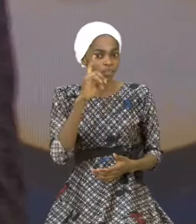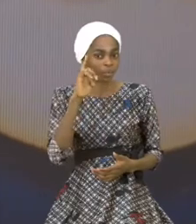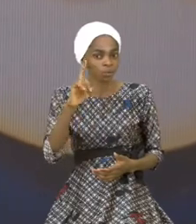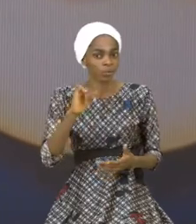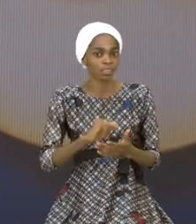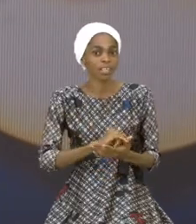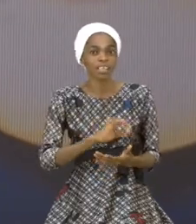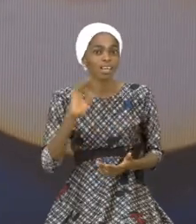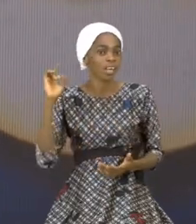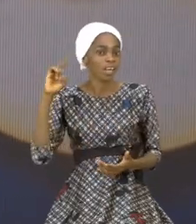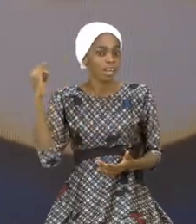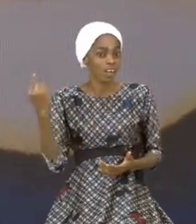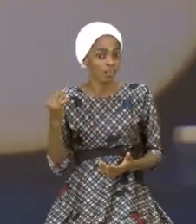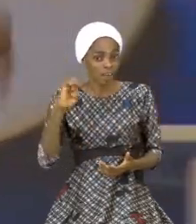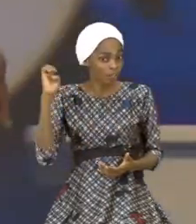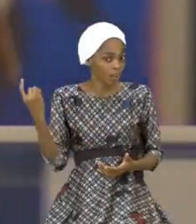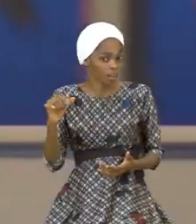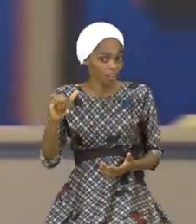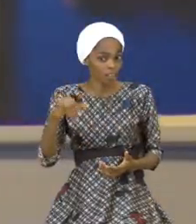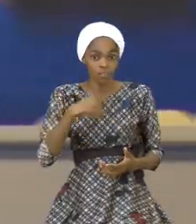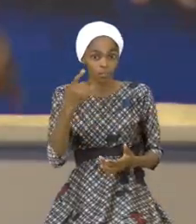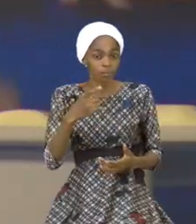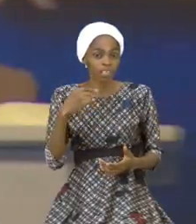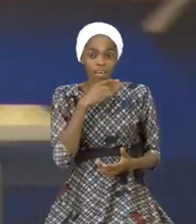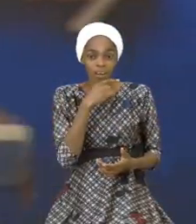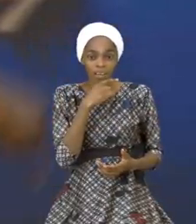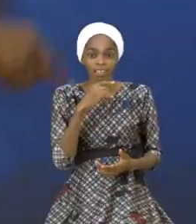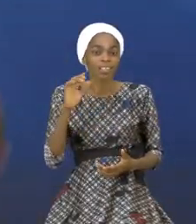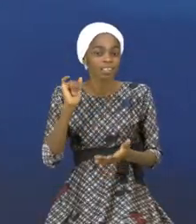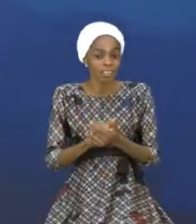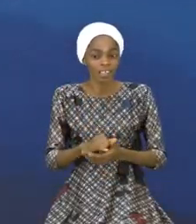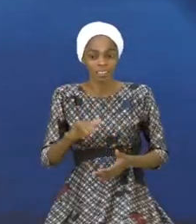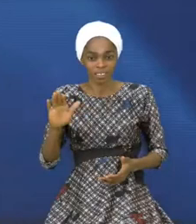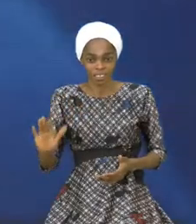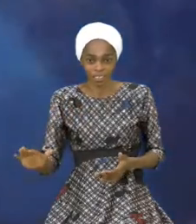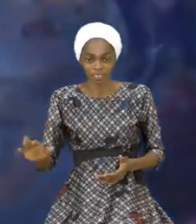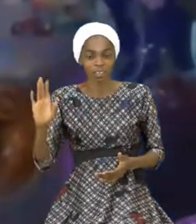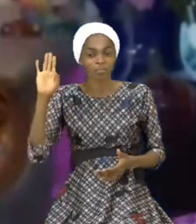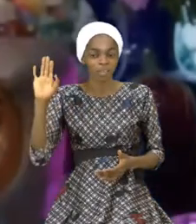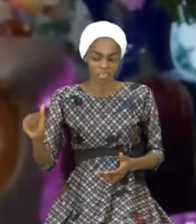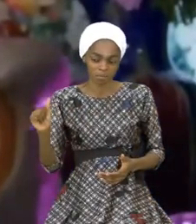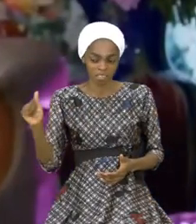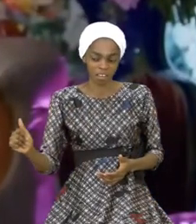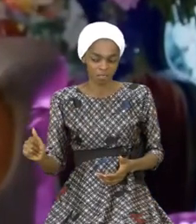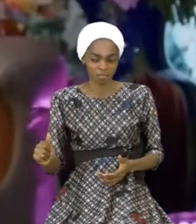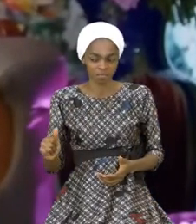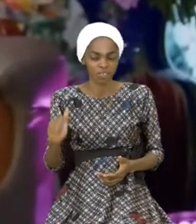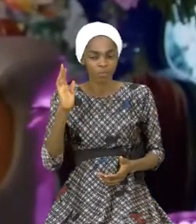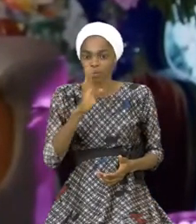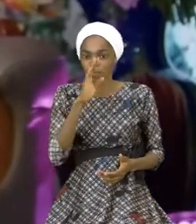ever told a lie, that child by himself, by herself, will be